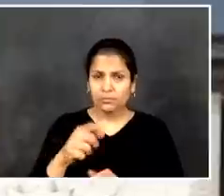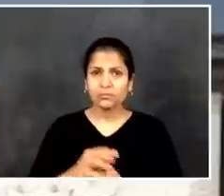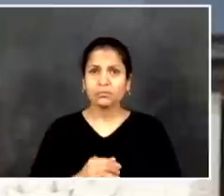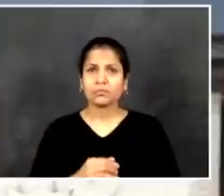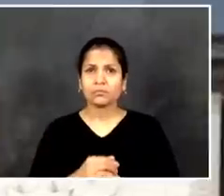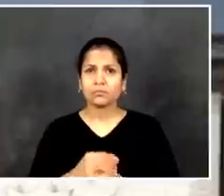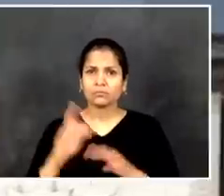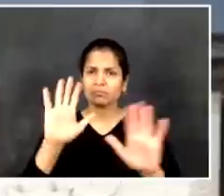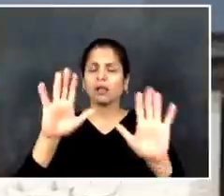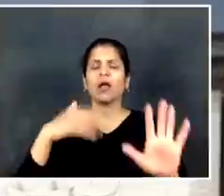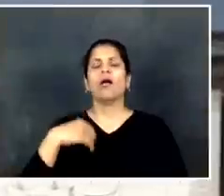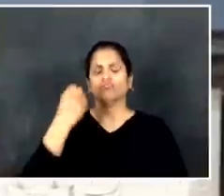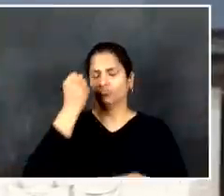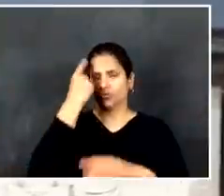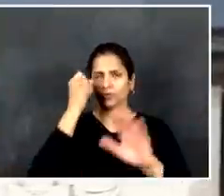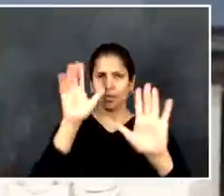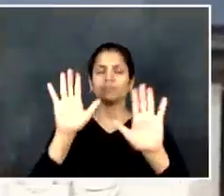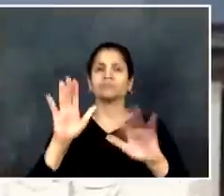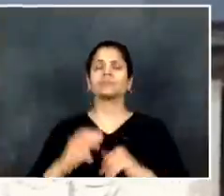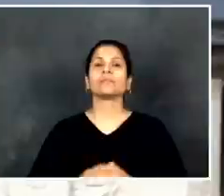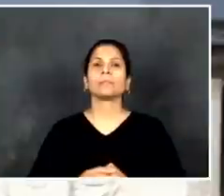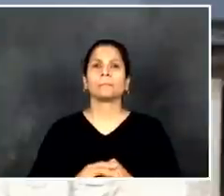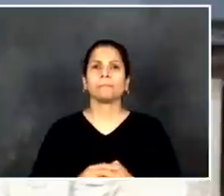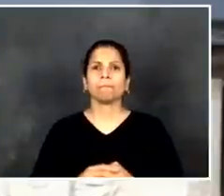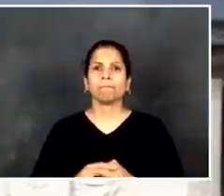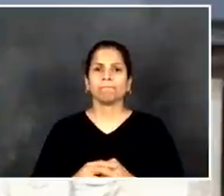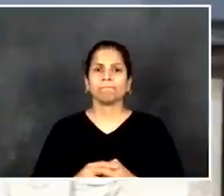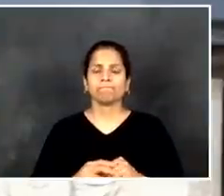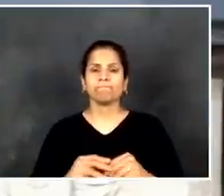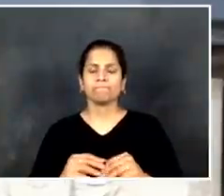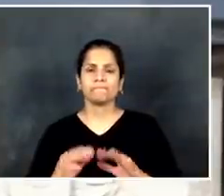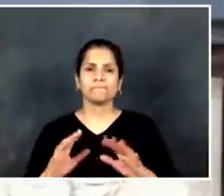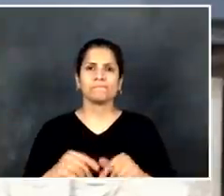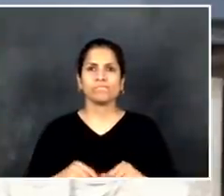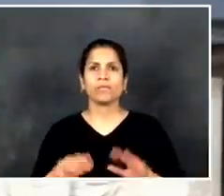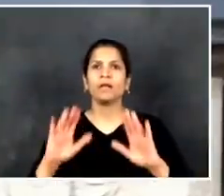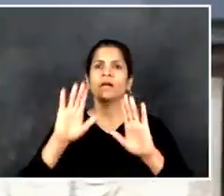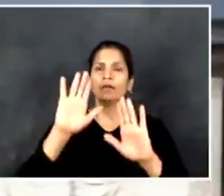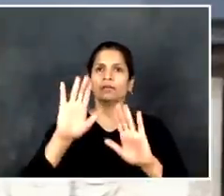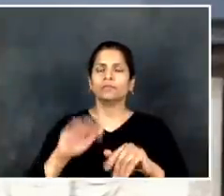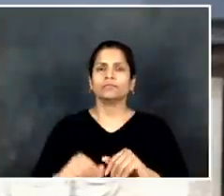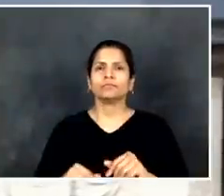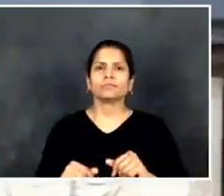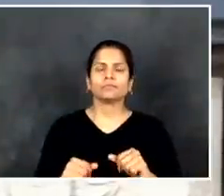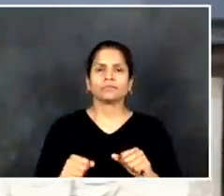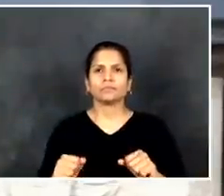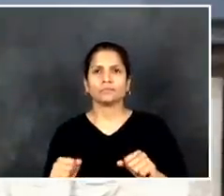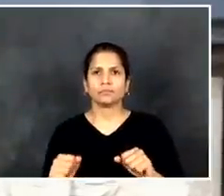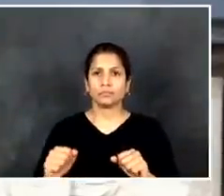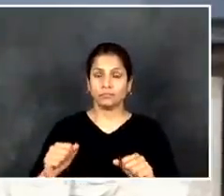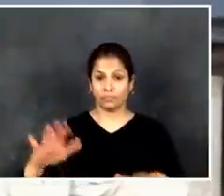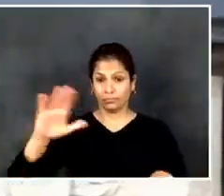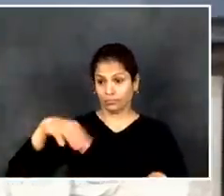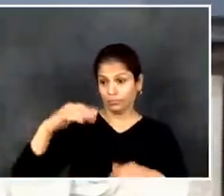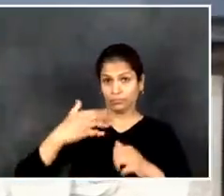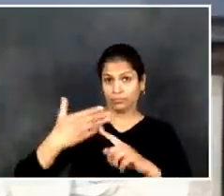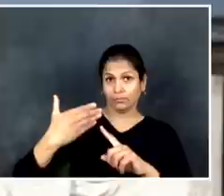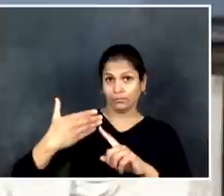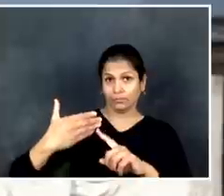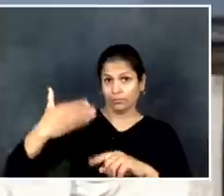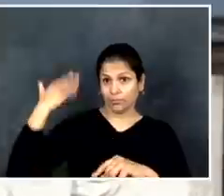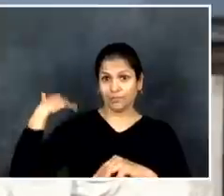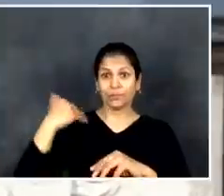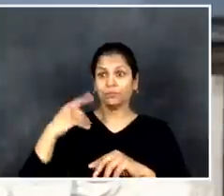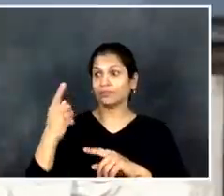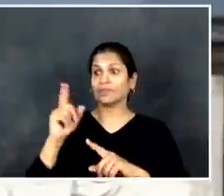regular press conferences where there's a different format, I tell people split it up. I just want to always say to folks, basically we're letting people do